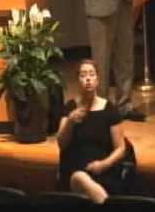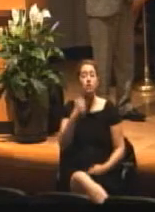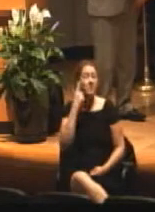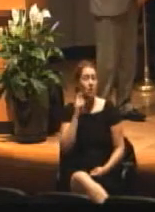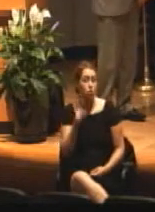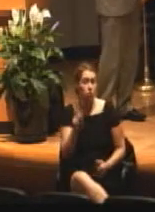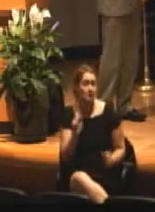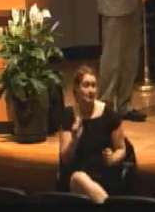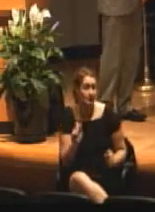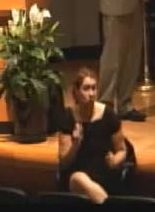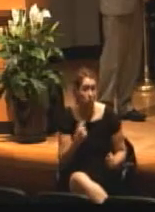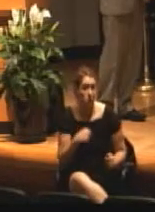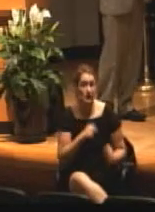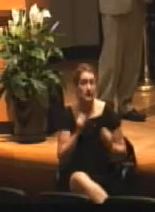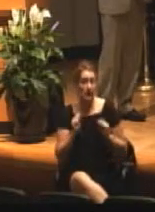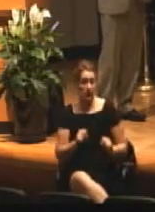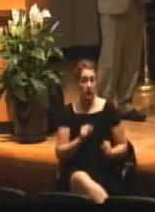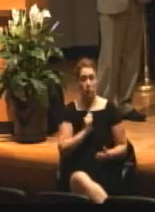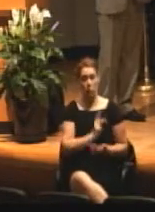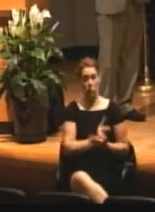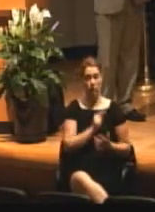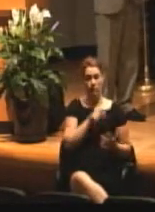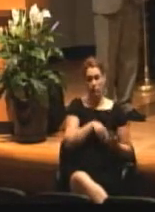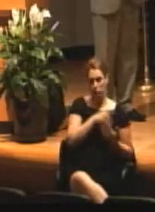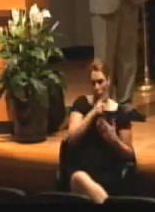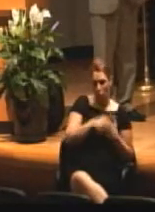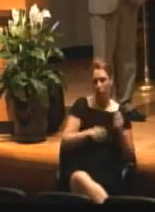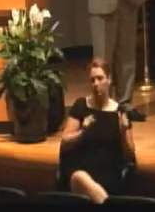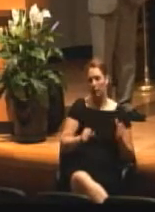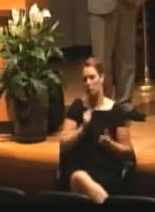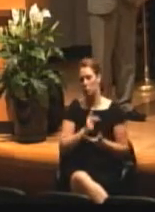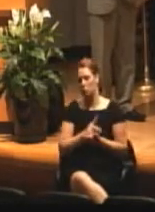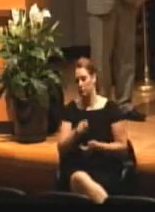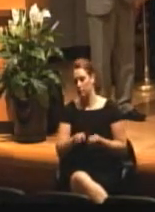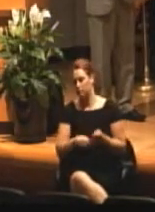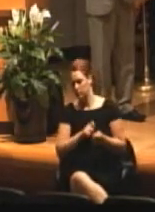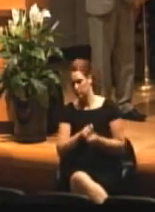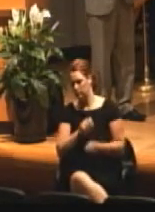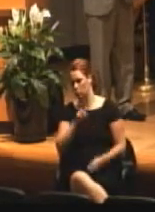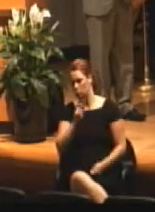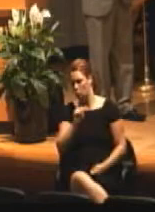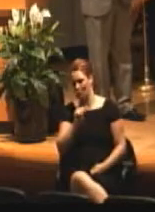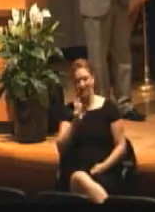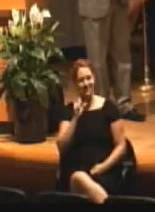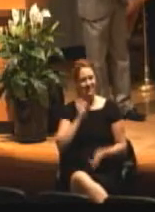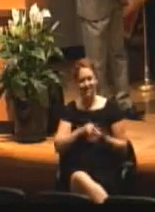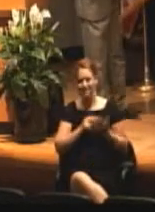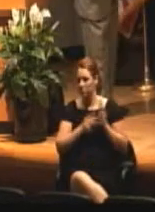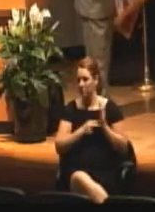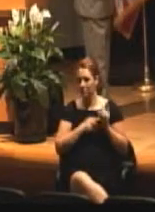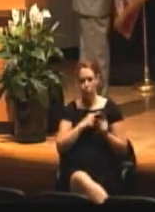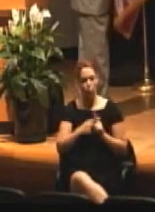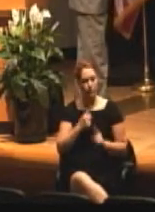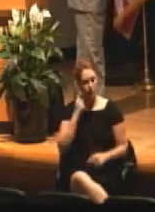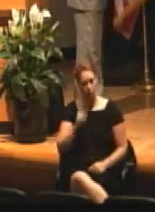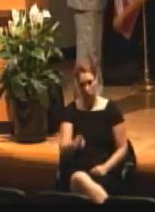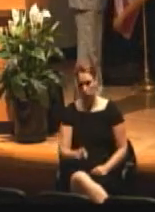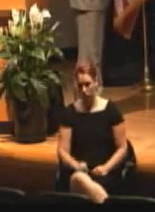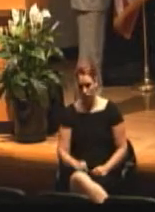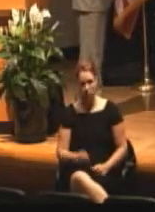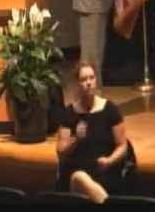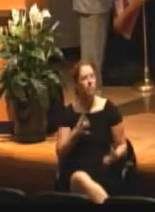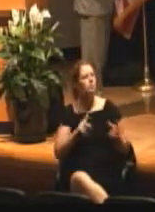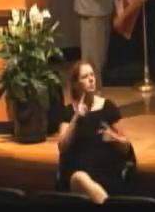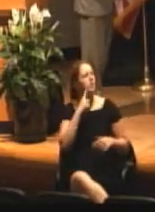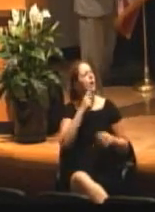say underwrite it or approve you for a certain program or rate and things like that, doesn't mean you necessarily want to do that one. A lot of people will go through and say, well, how much can I